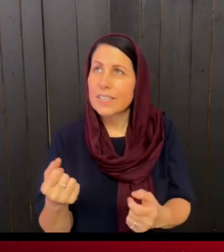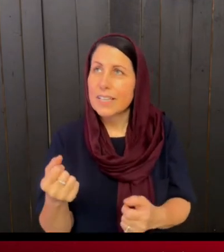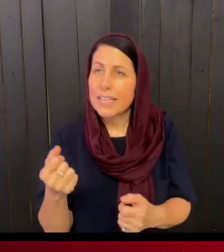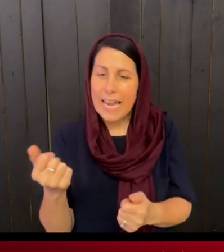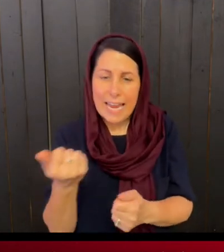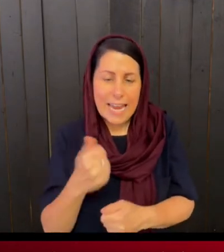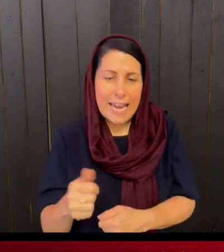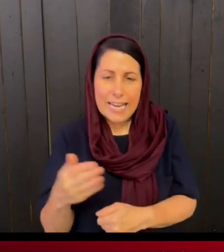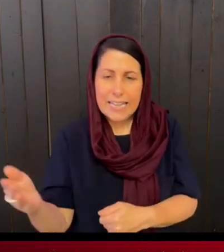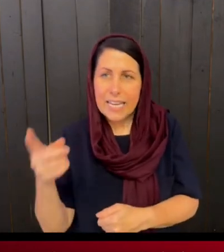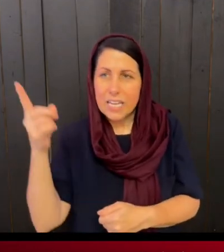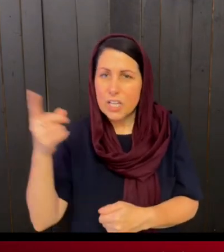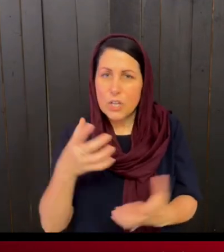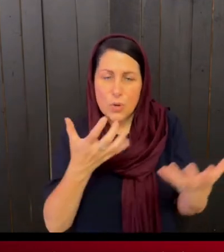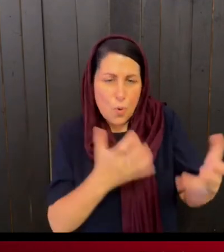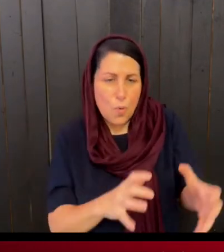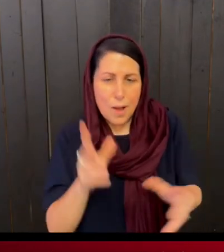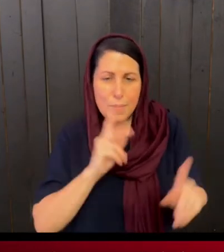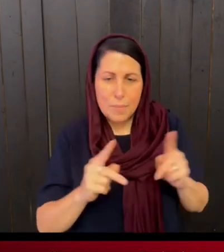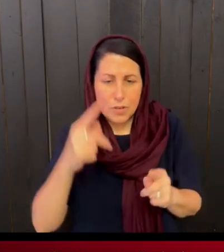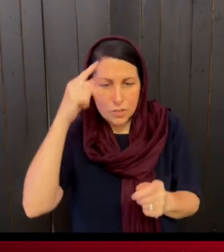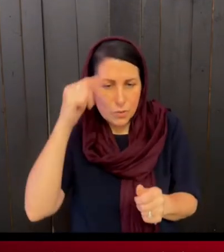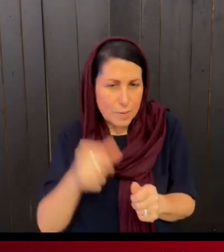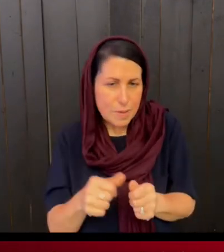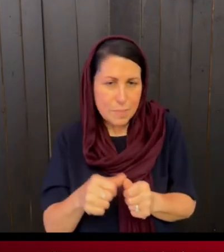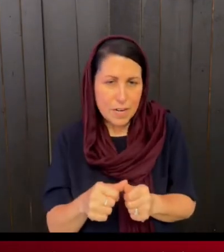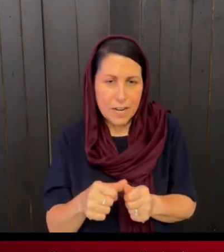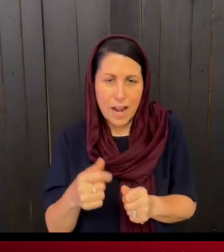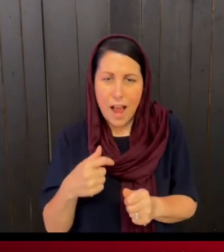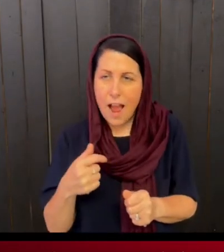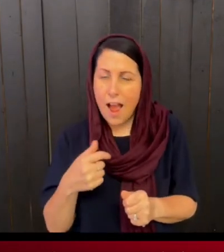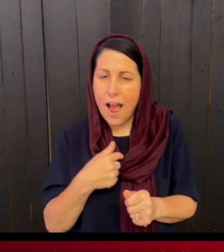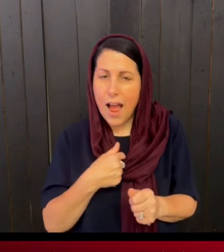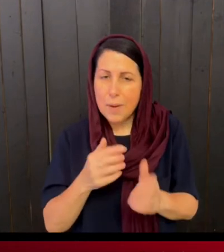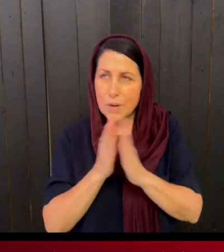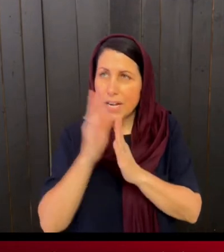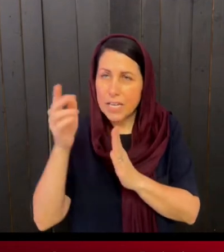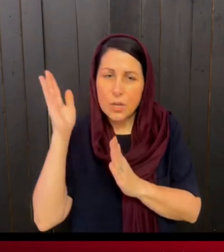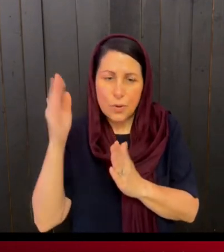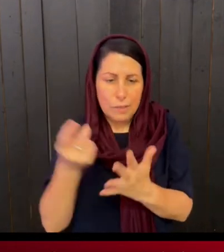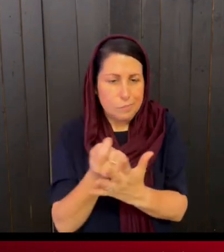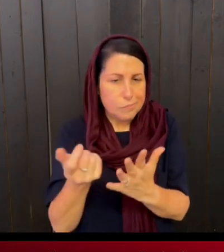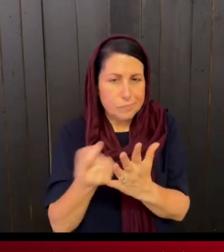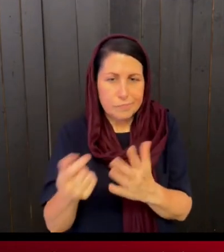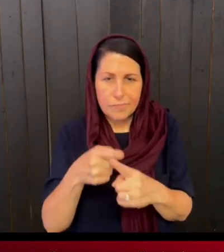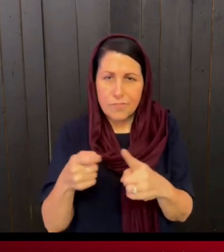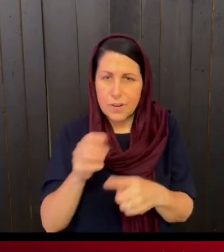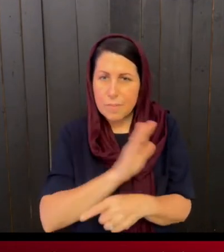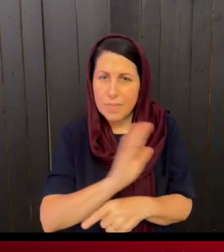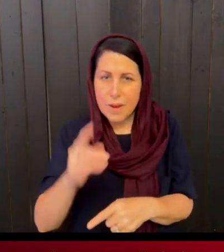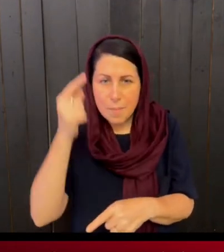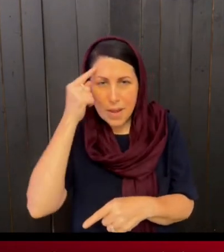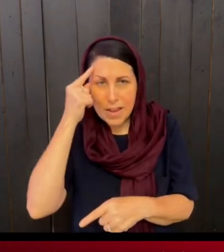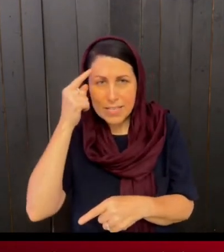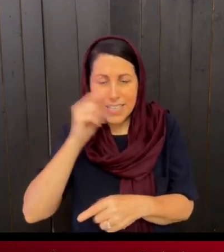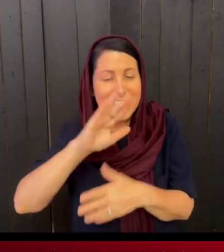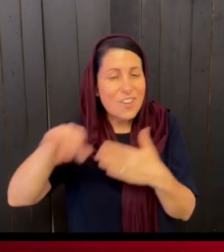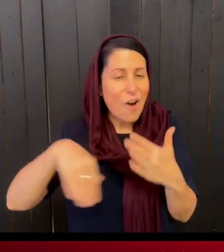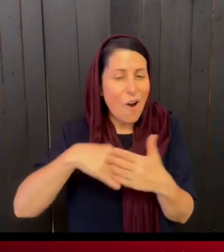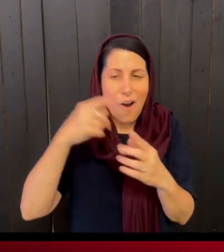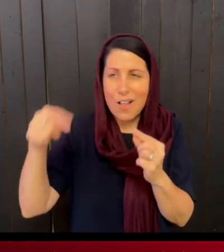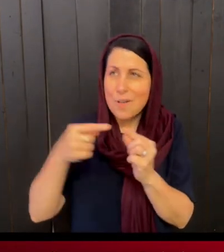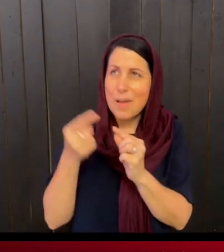don't want people to remember, just delete it from their minds, Lord God. Have your way, Lord God. It's all about you, Lord